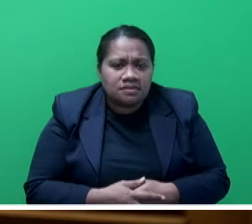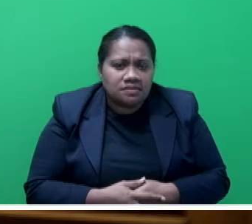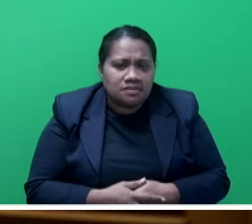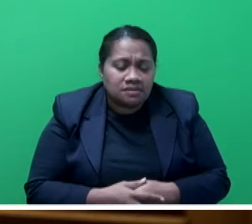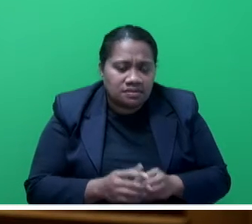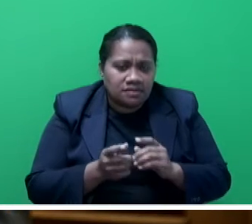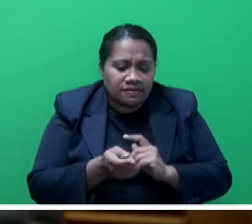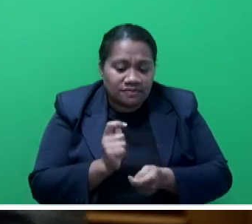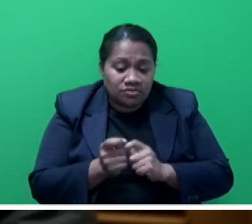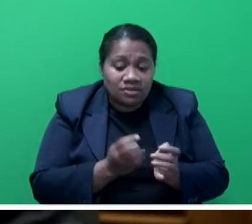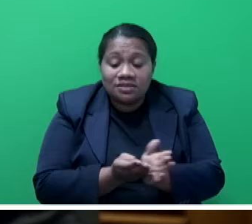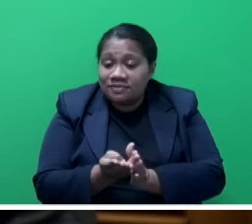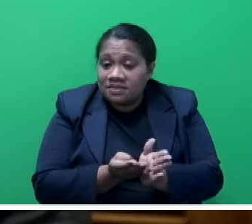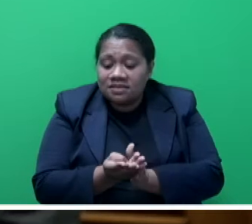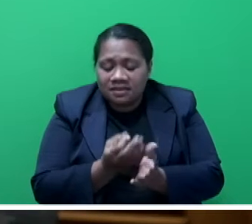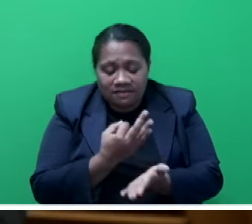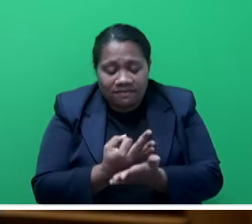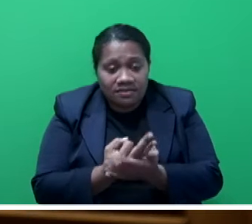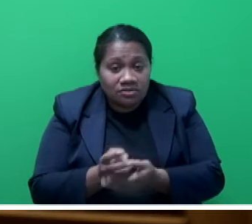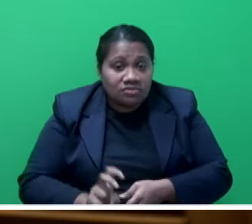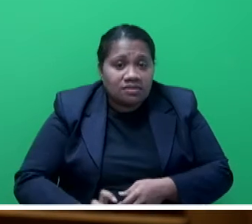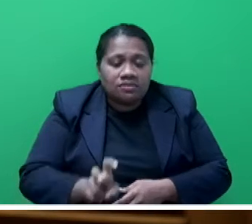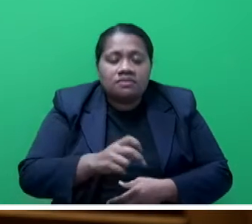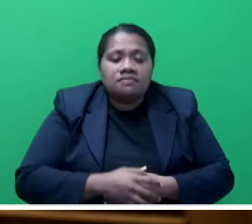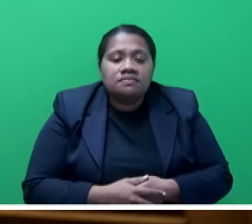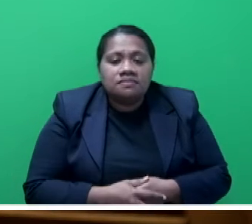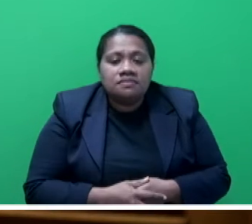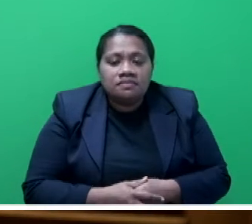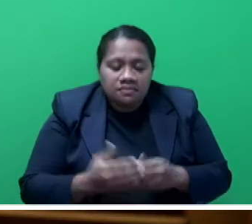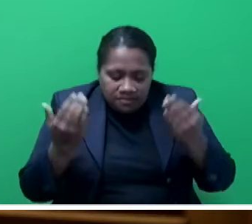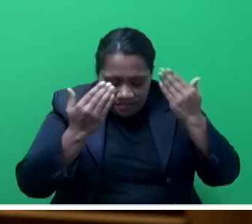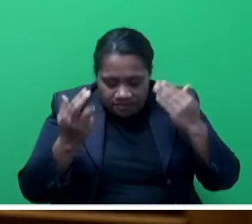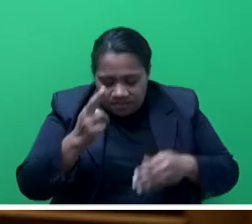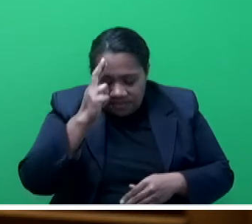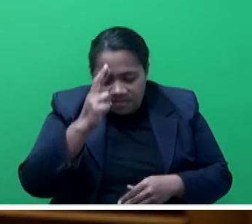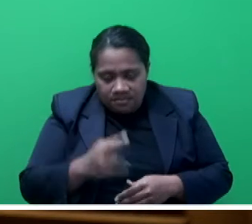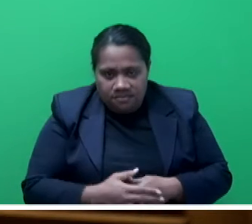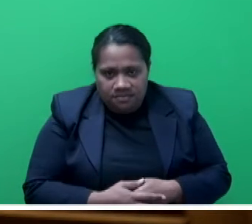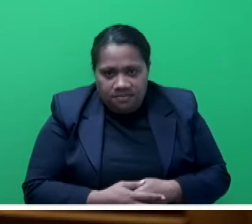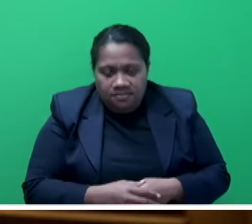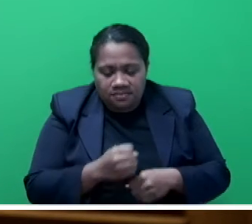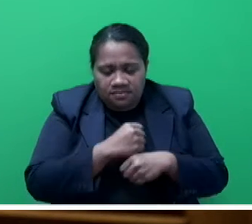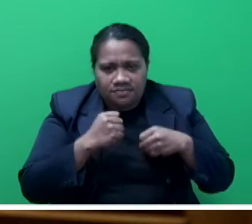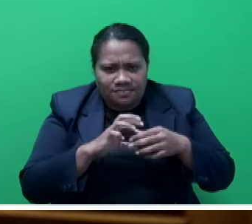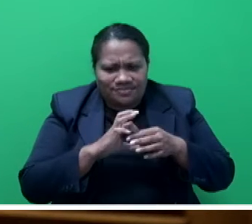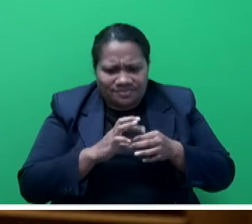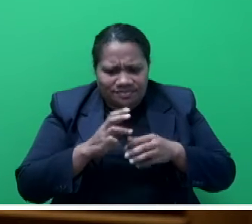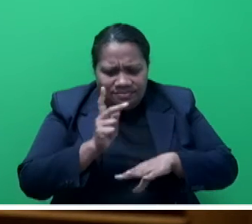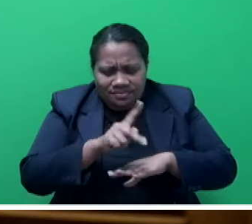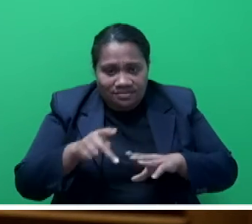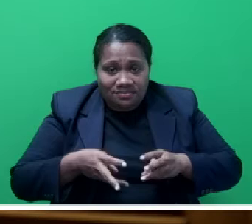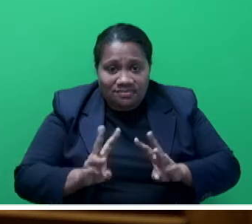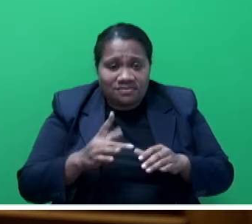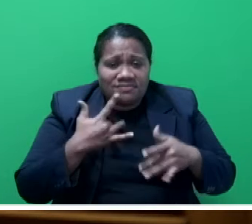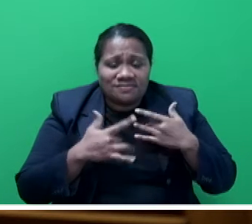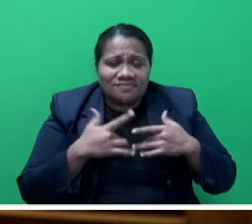services, financial, transport, and real estate. Mr. Speaker, sir, given our Pacific way of life and our way of communal